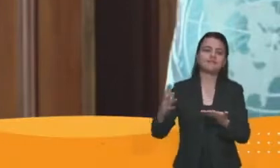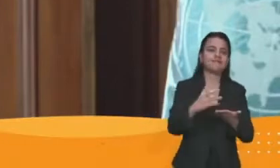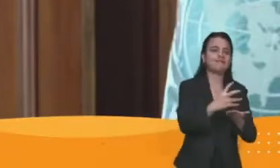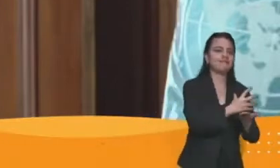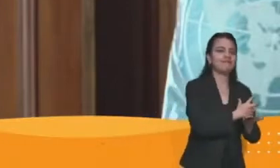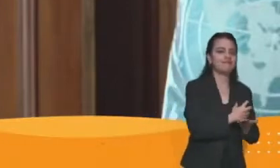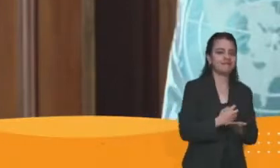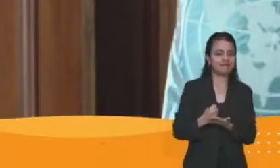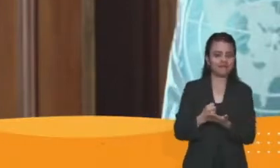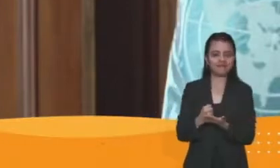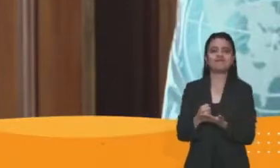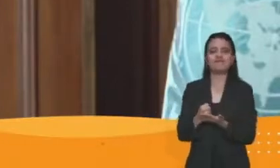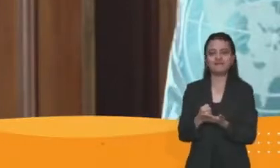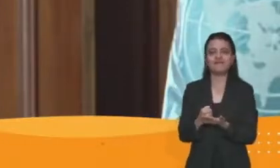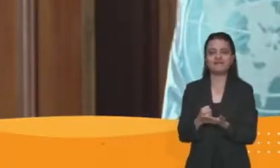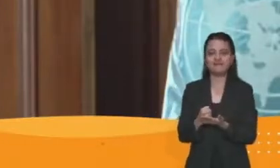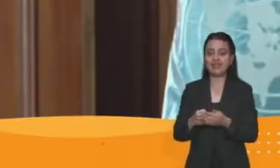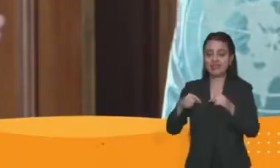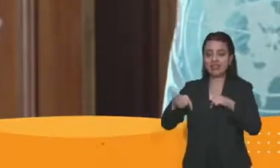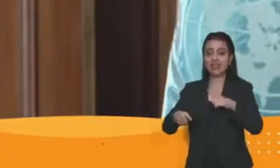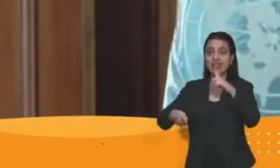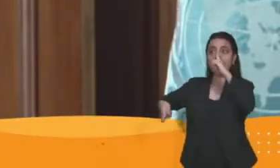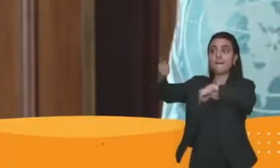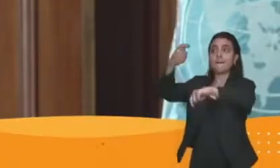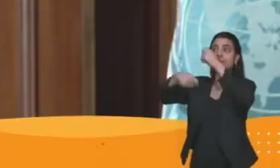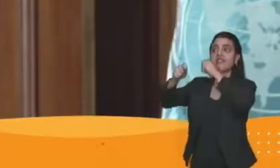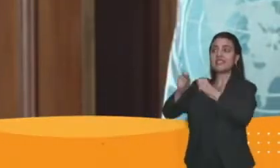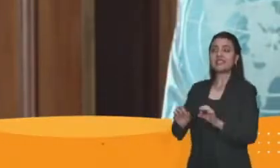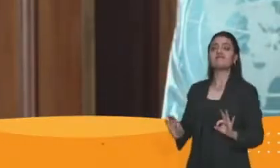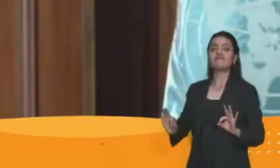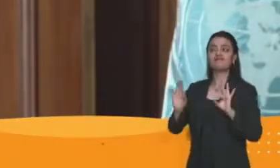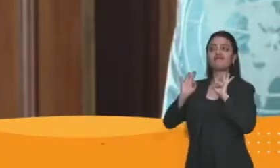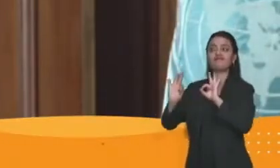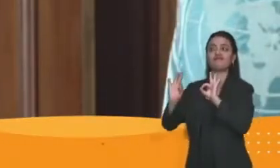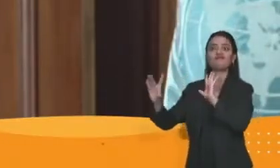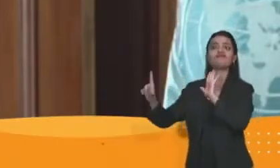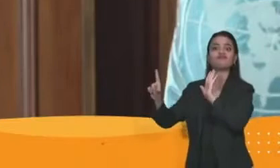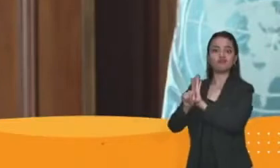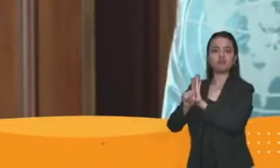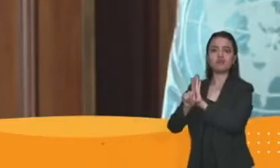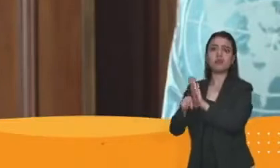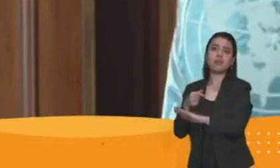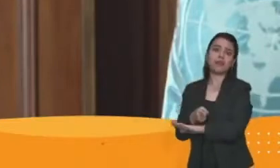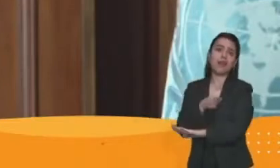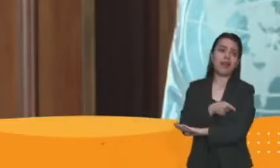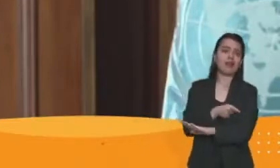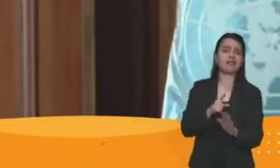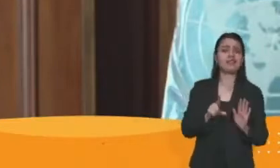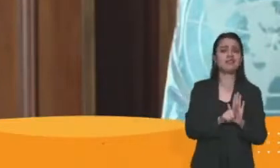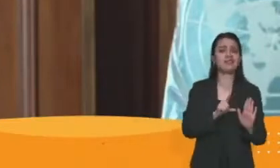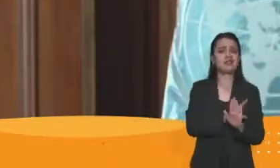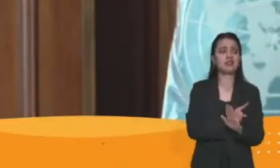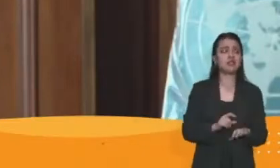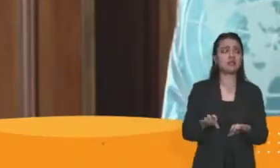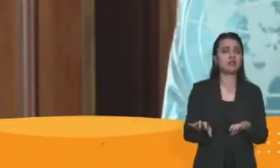territory in a scenario of migration of this illegal